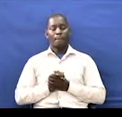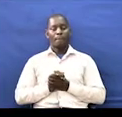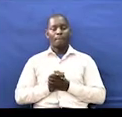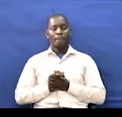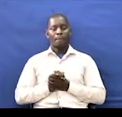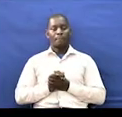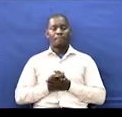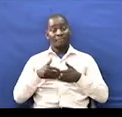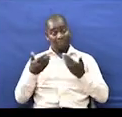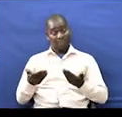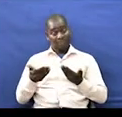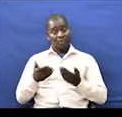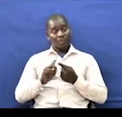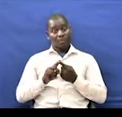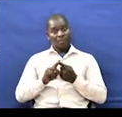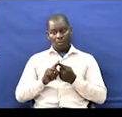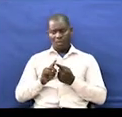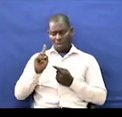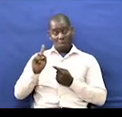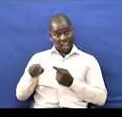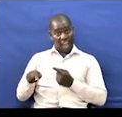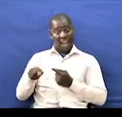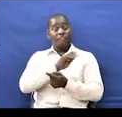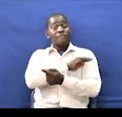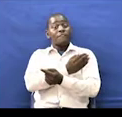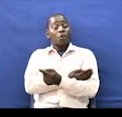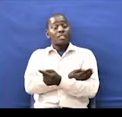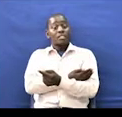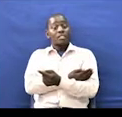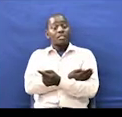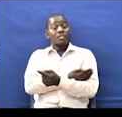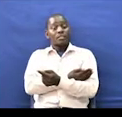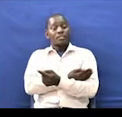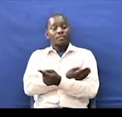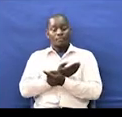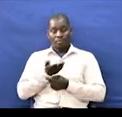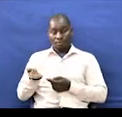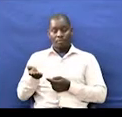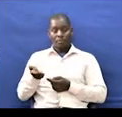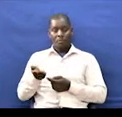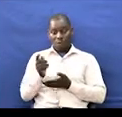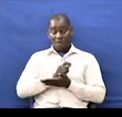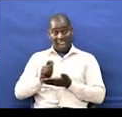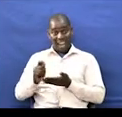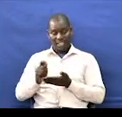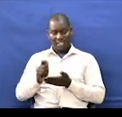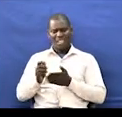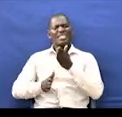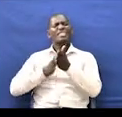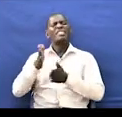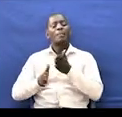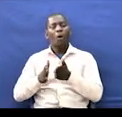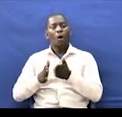Firstly, we are having a force, of which force we can write its symbol as capital